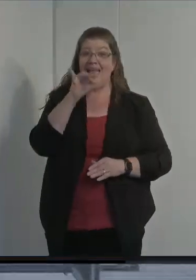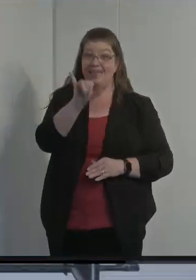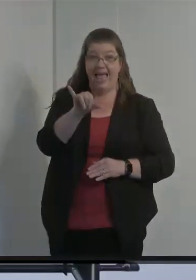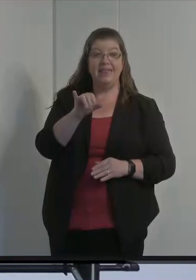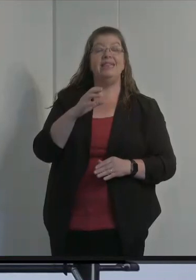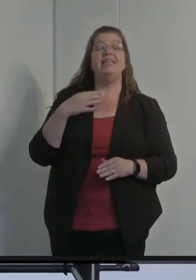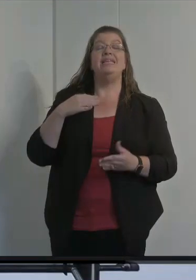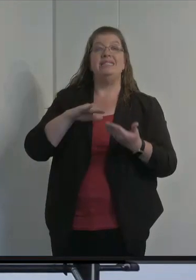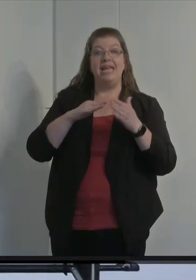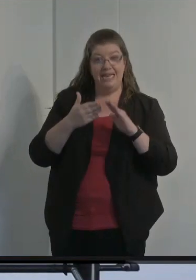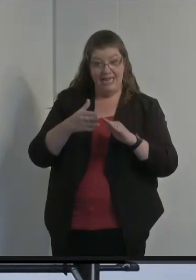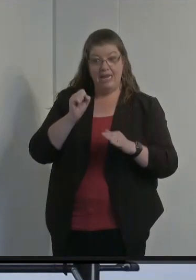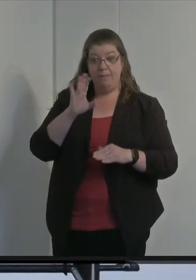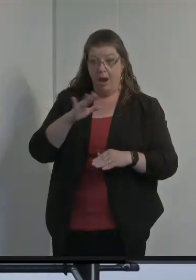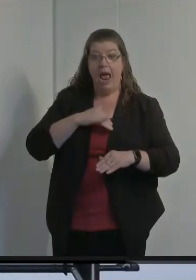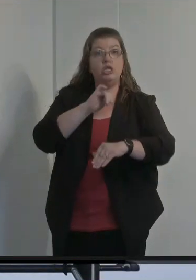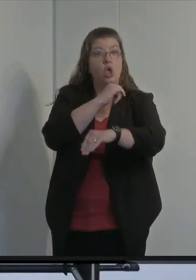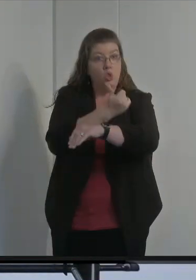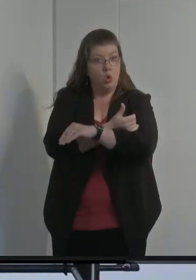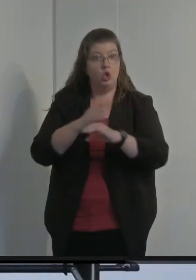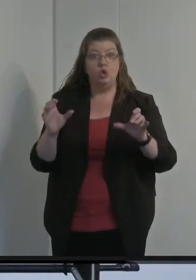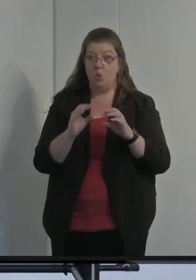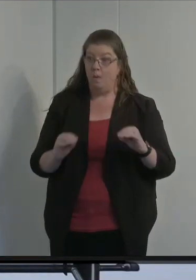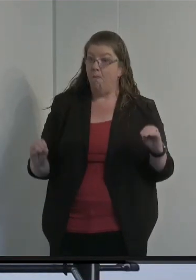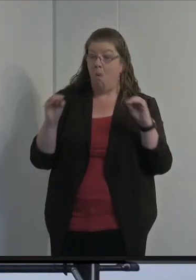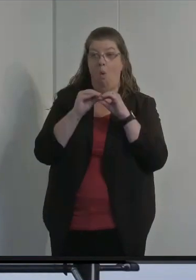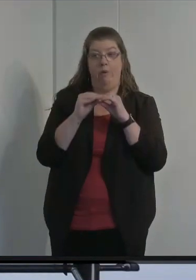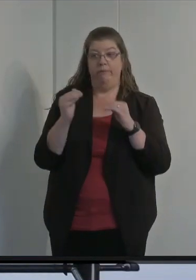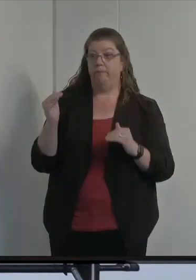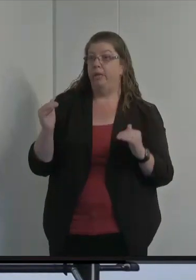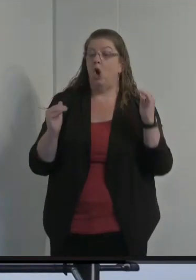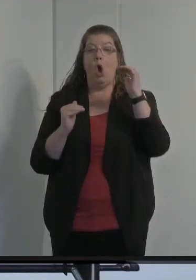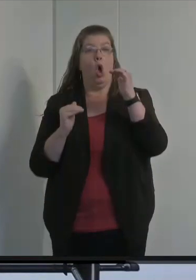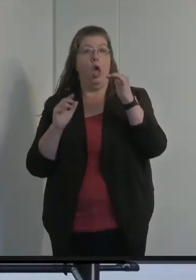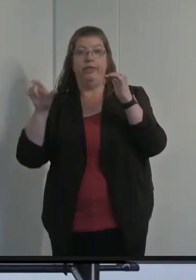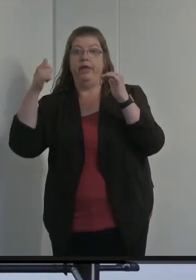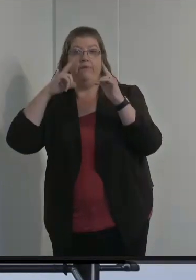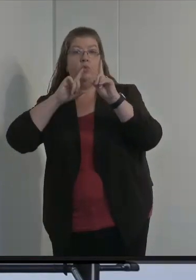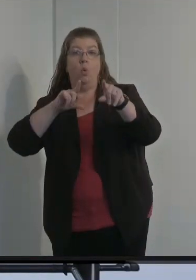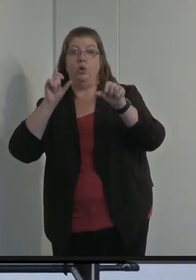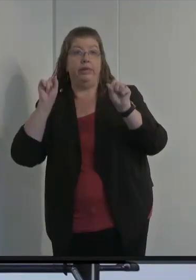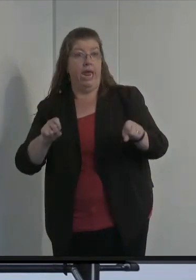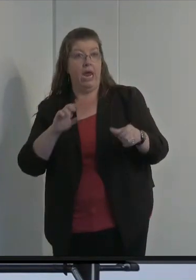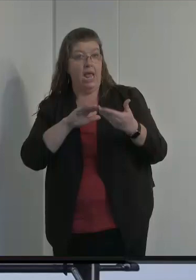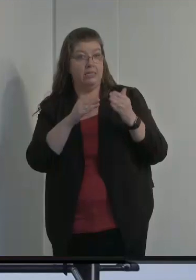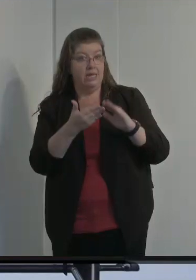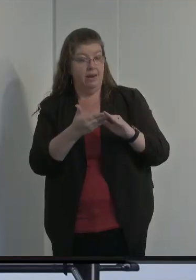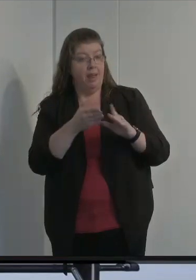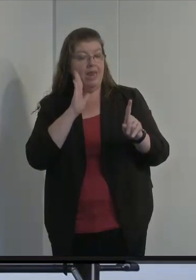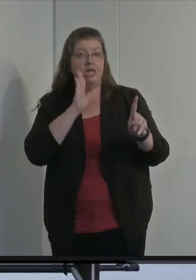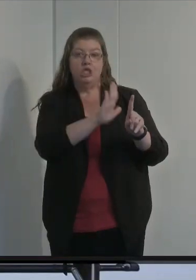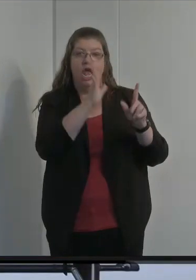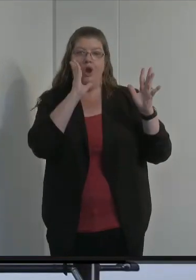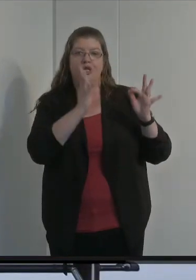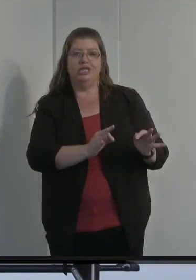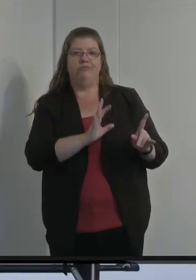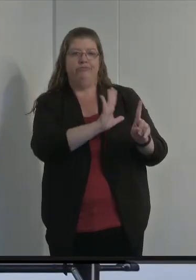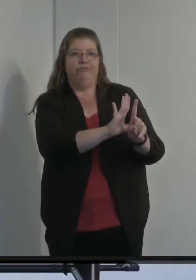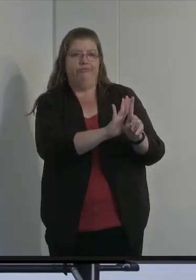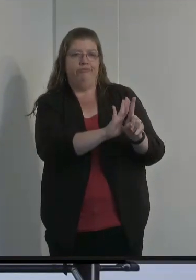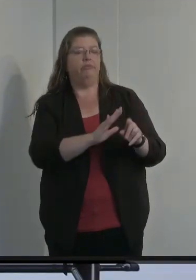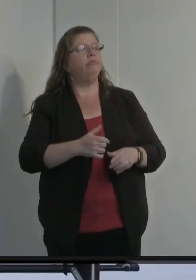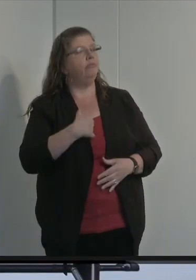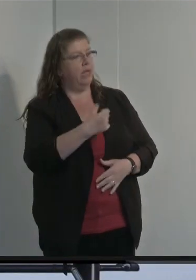Barbara absolutely has the authority to go farther than the public health officer and the governor's order, but that is their discretion.